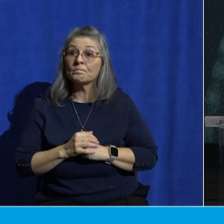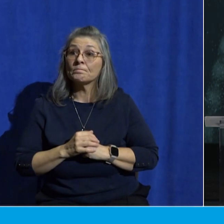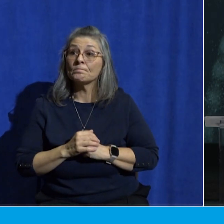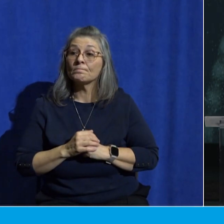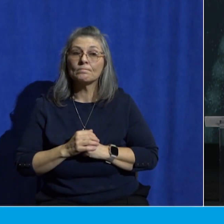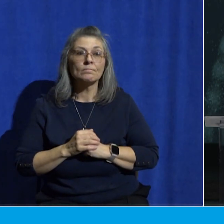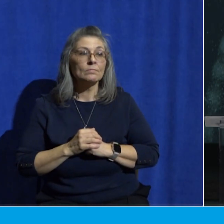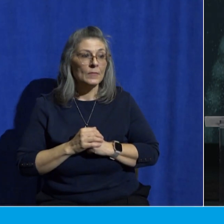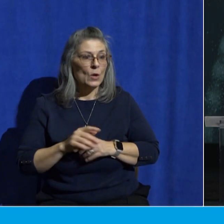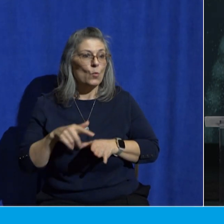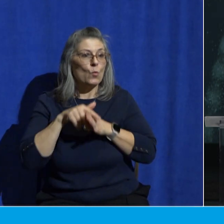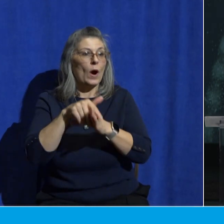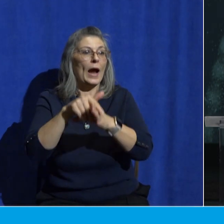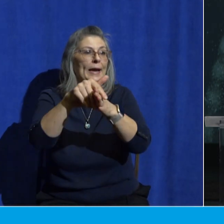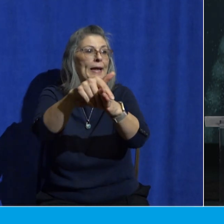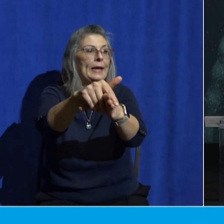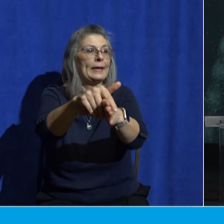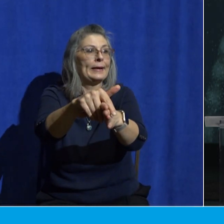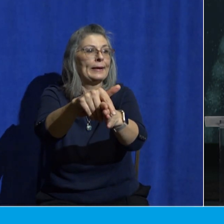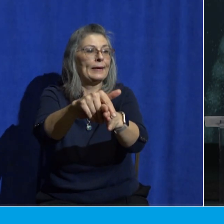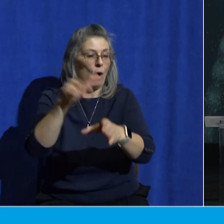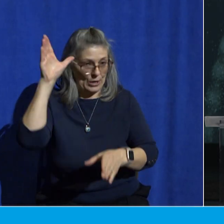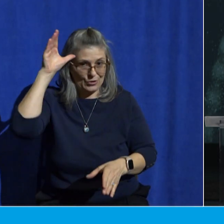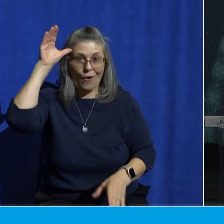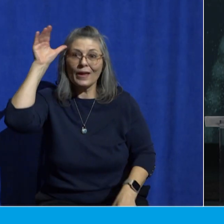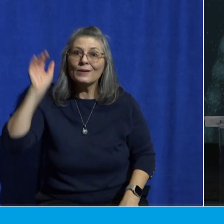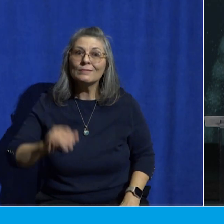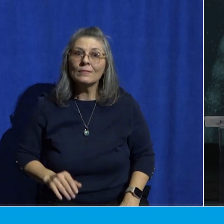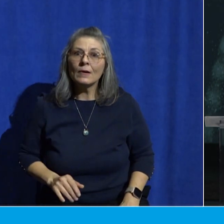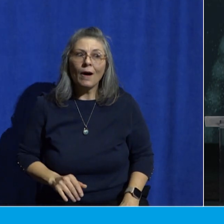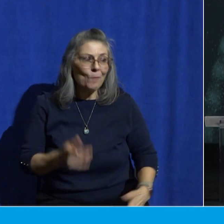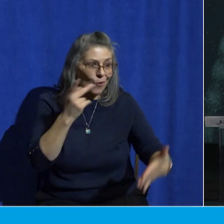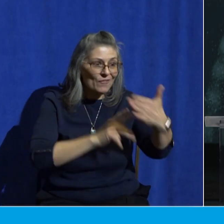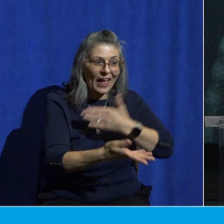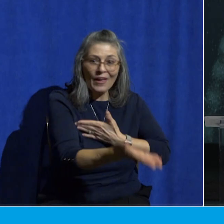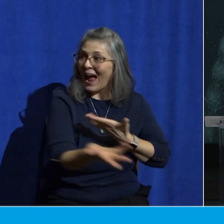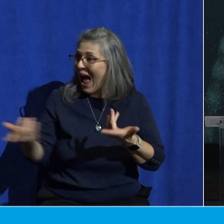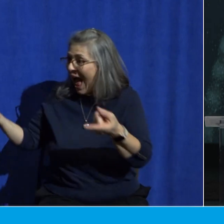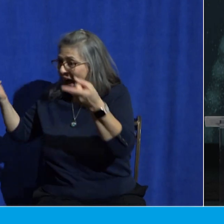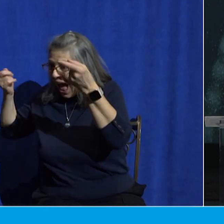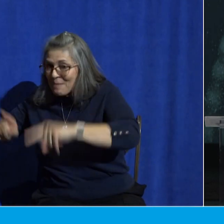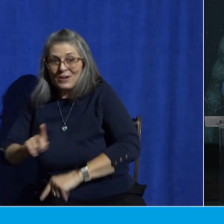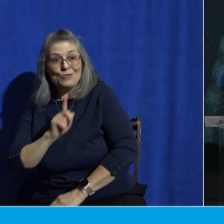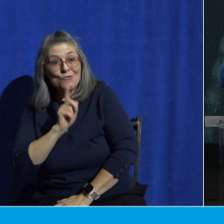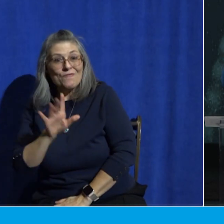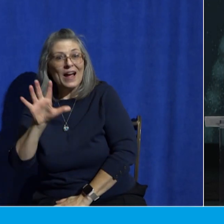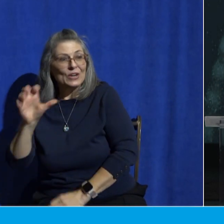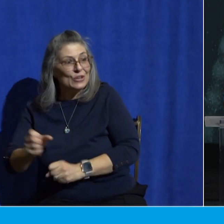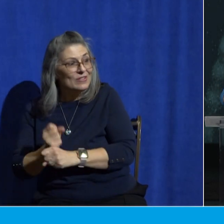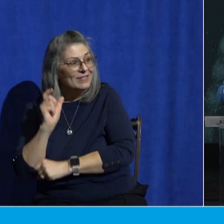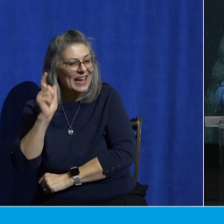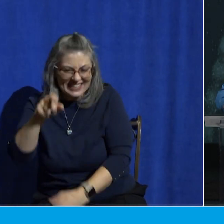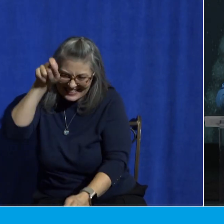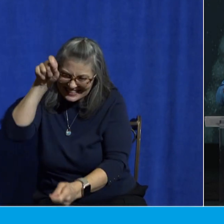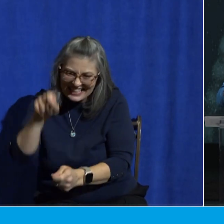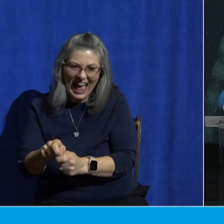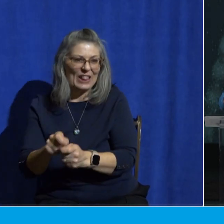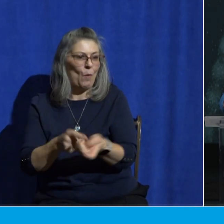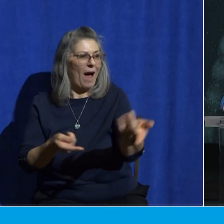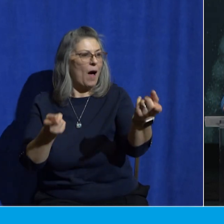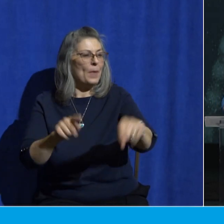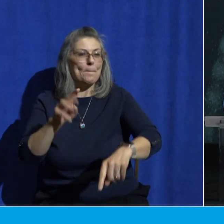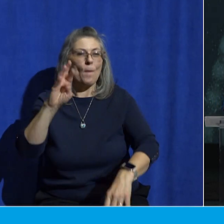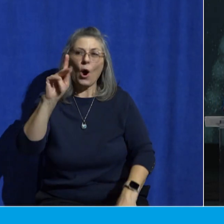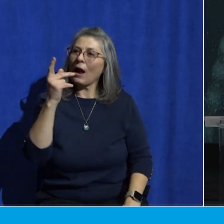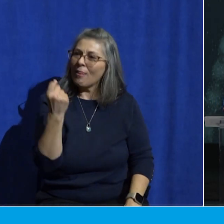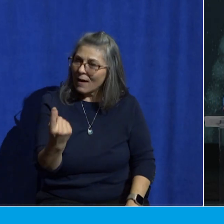whom you delight, behold, he is coming, says the Lord of hosts." The Lord will come to the temple in Jerusalem. That's exactly what's happening in Mark